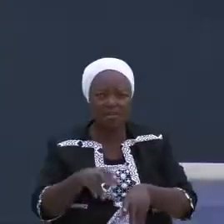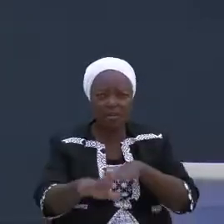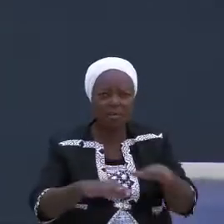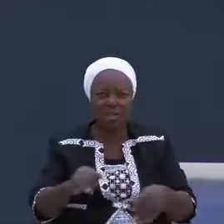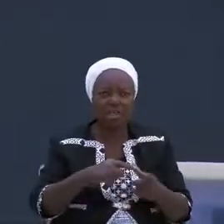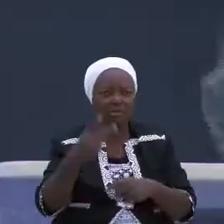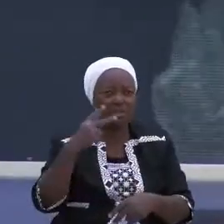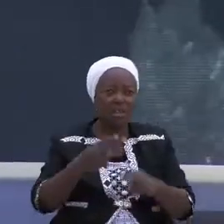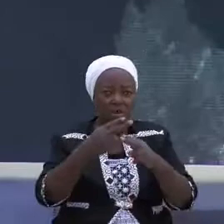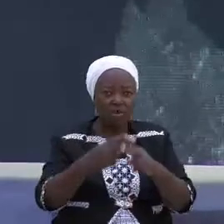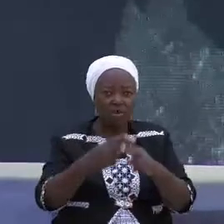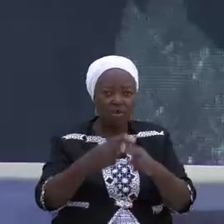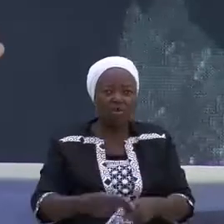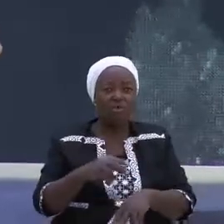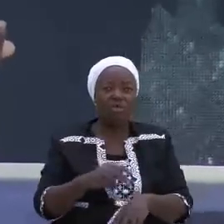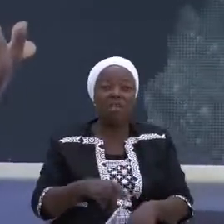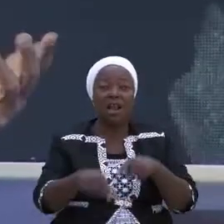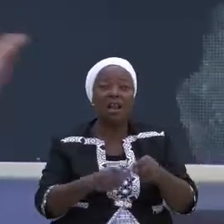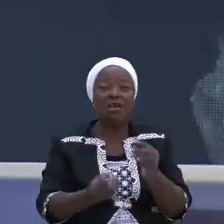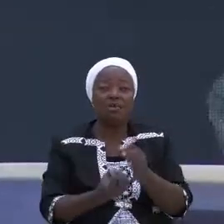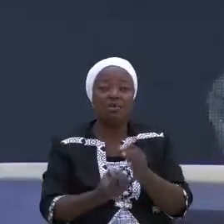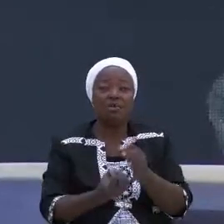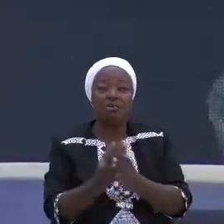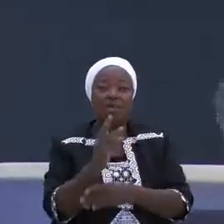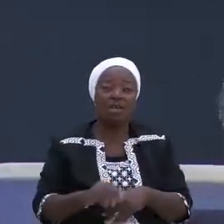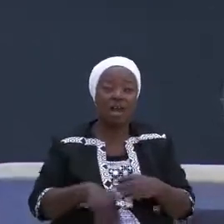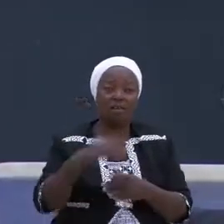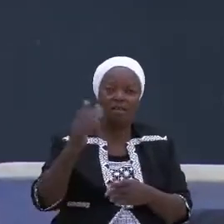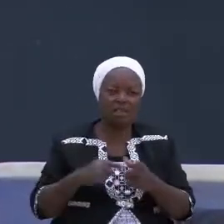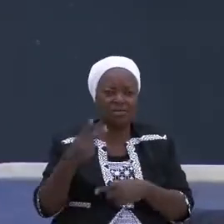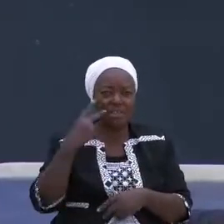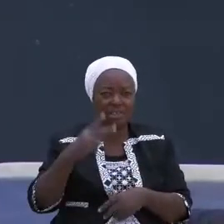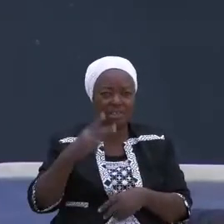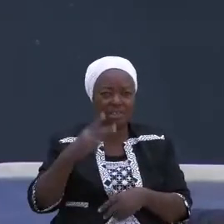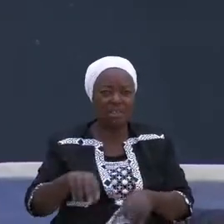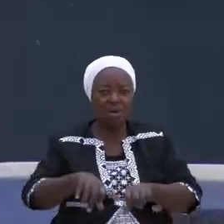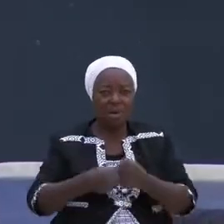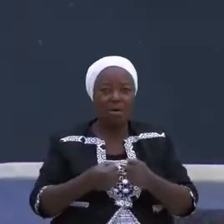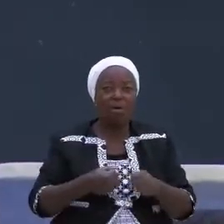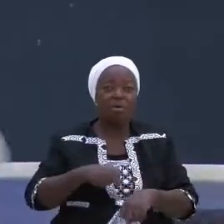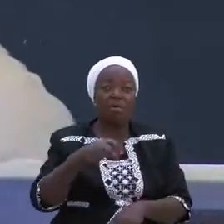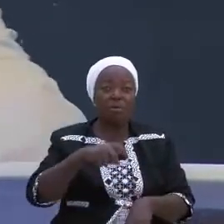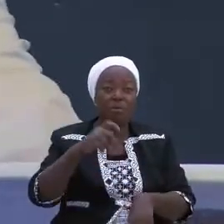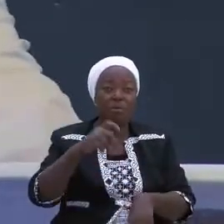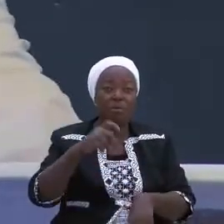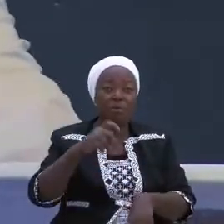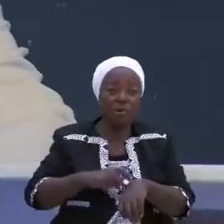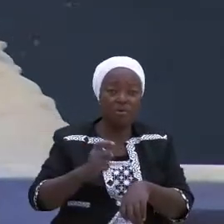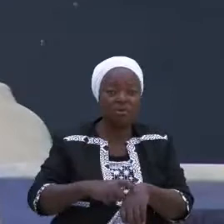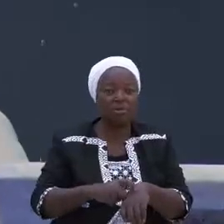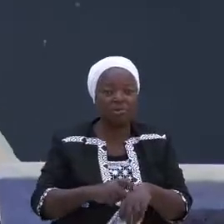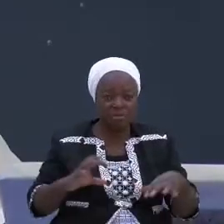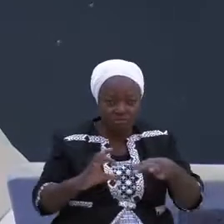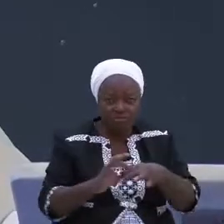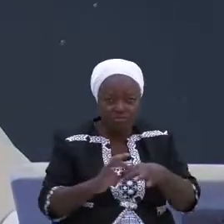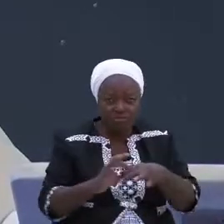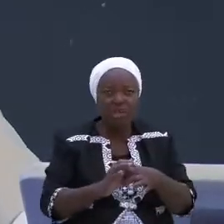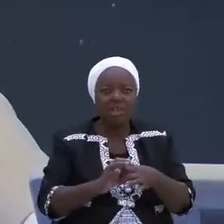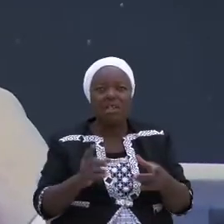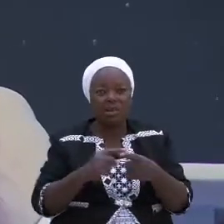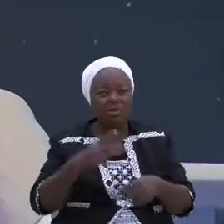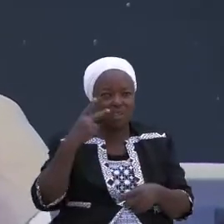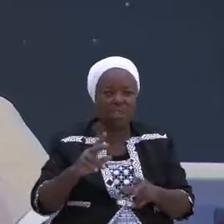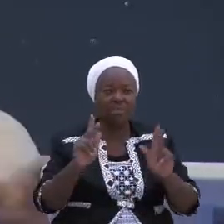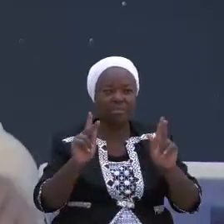growing out were sick broken bones men dead and joined together we'll see kidney problems